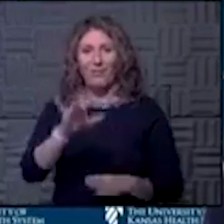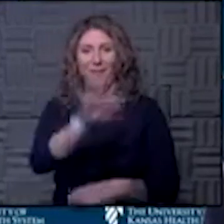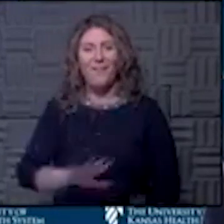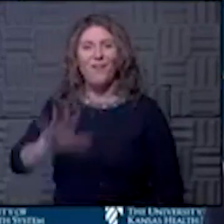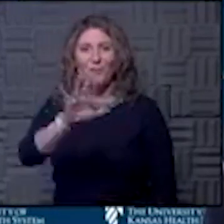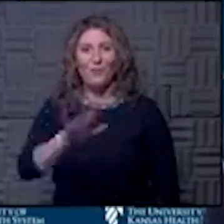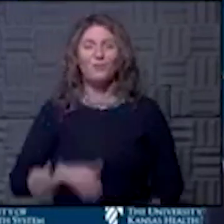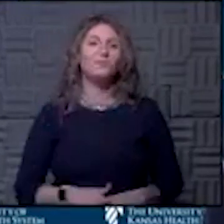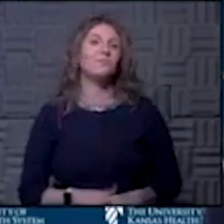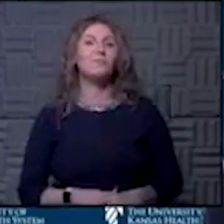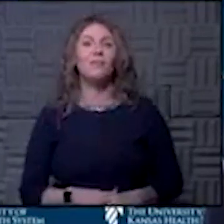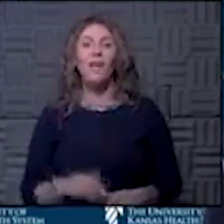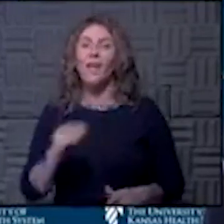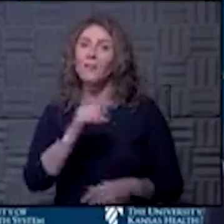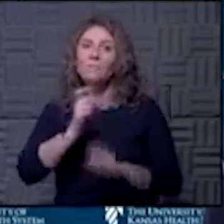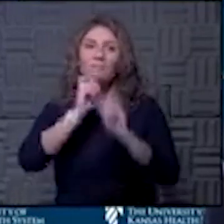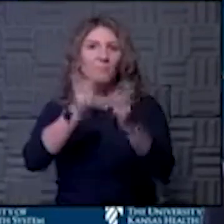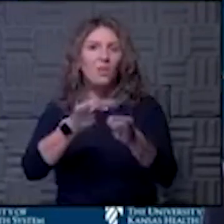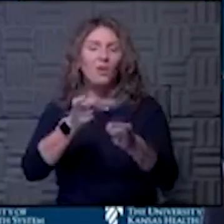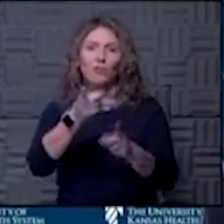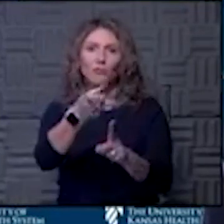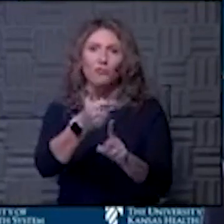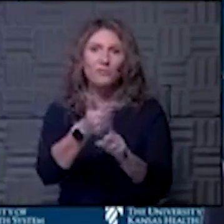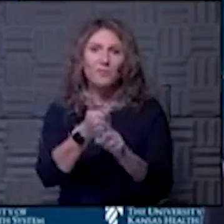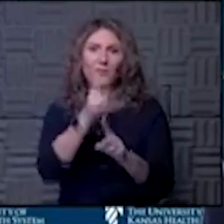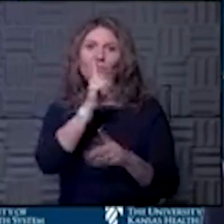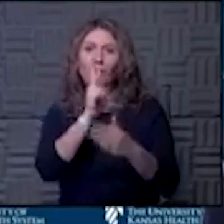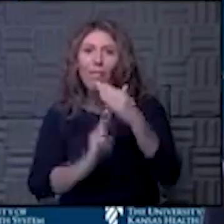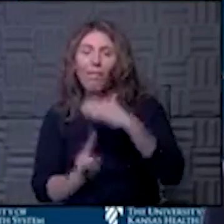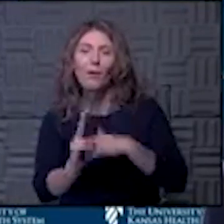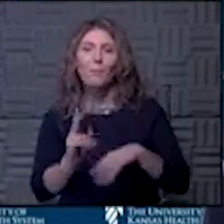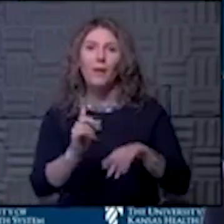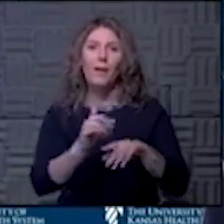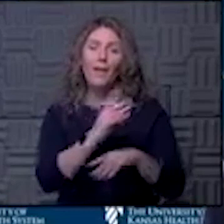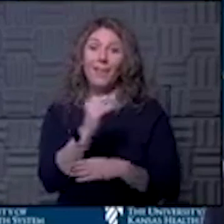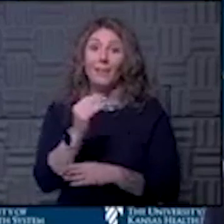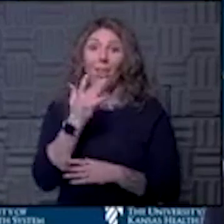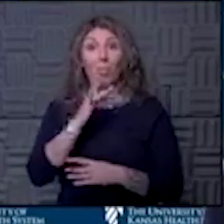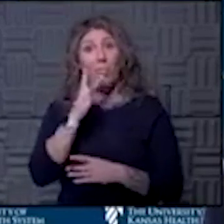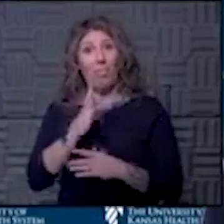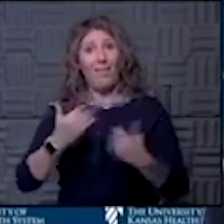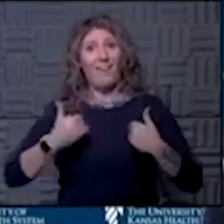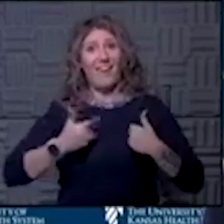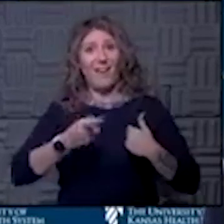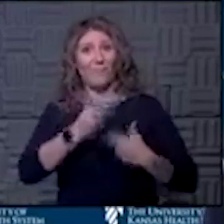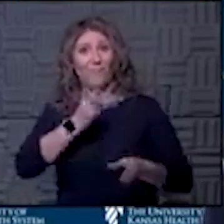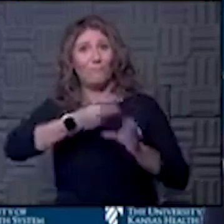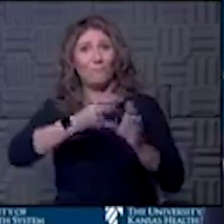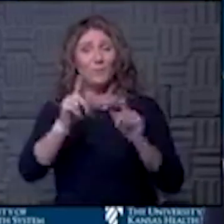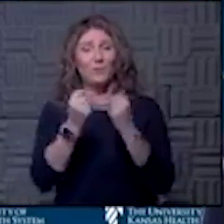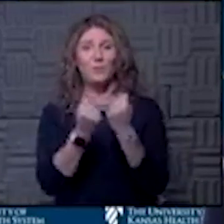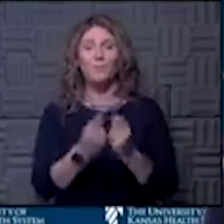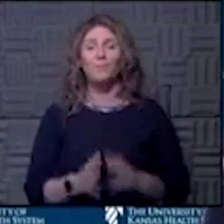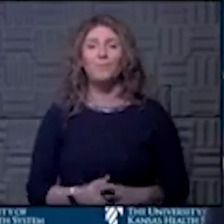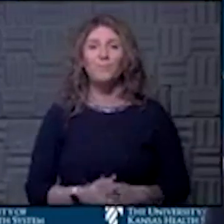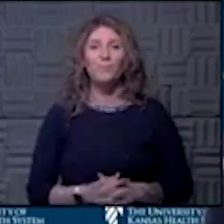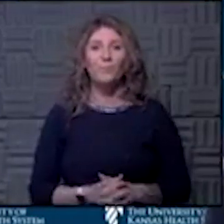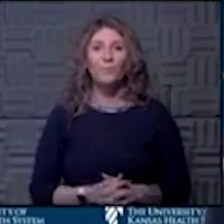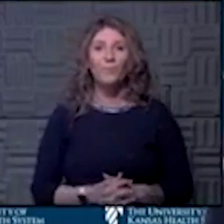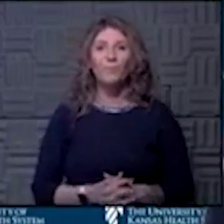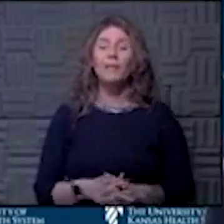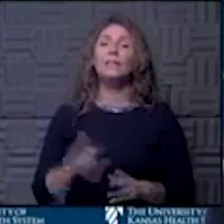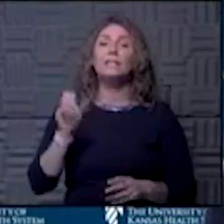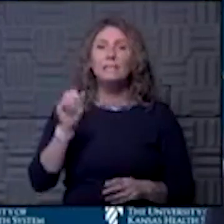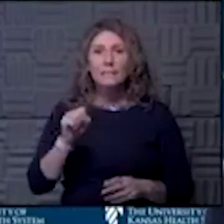has contributed tremendously herself. Very humble, but we're very fortunate to have her on the team. And Steve, you asked about